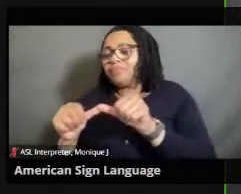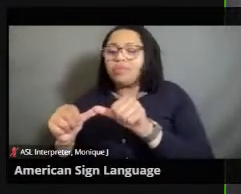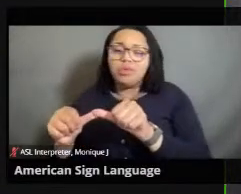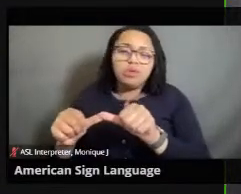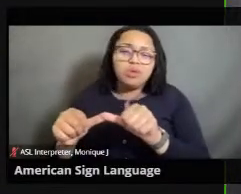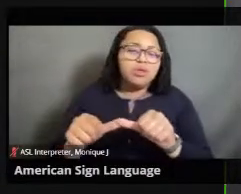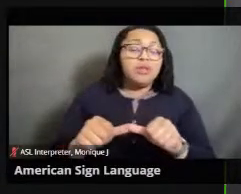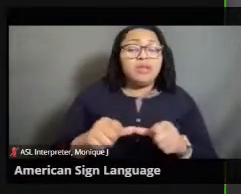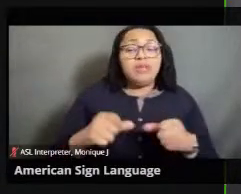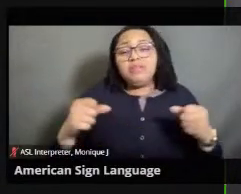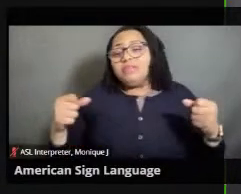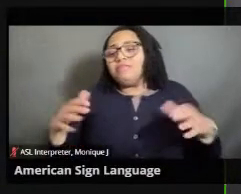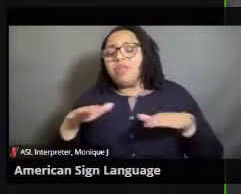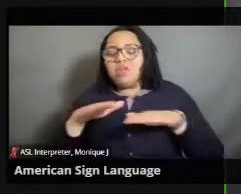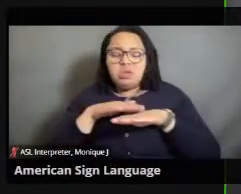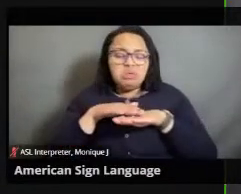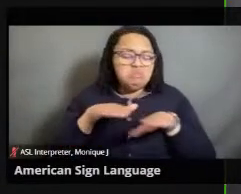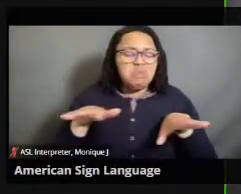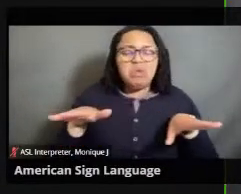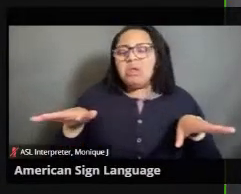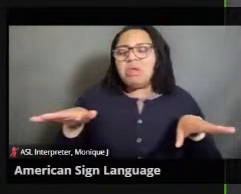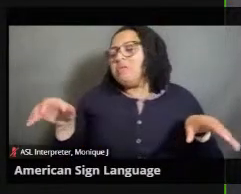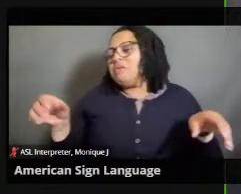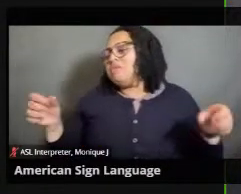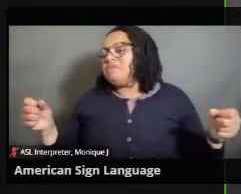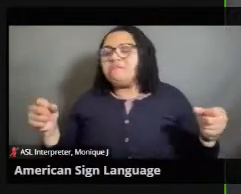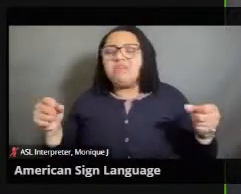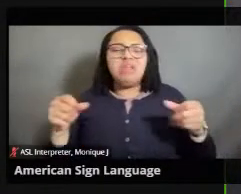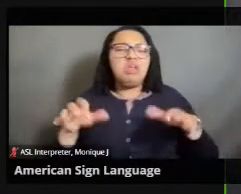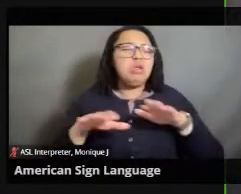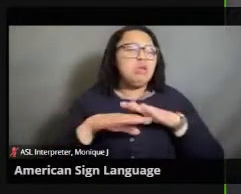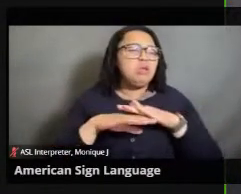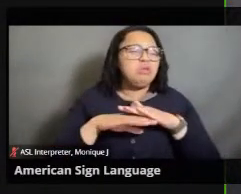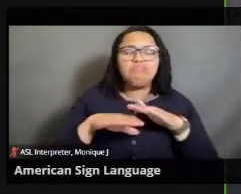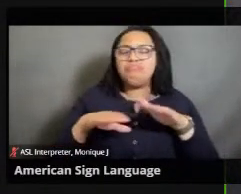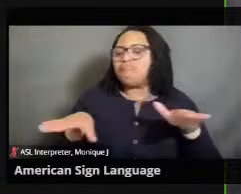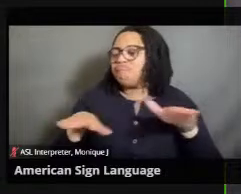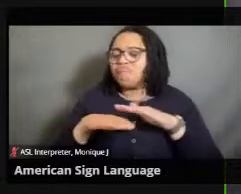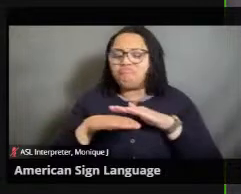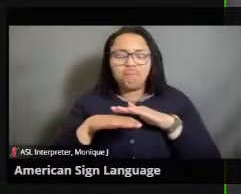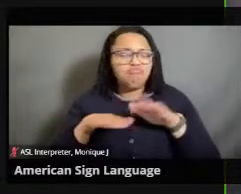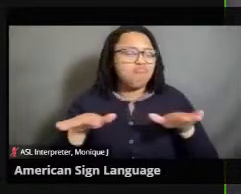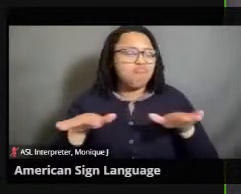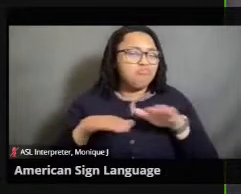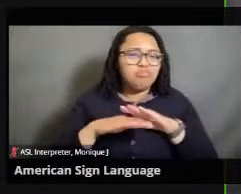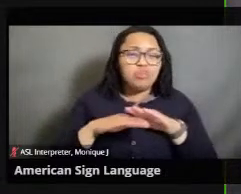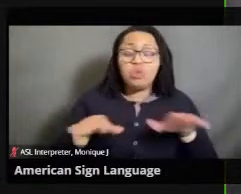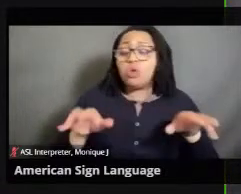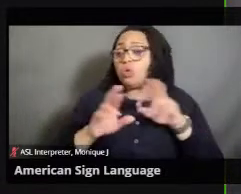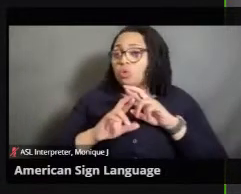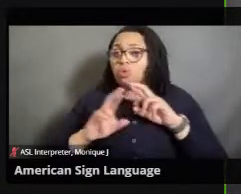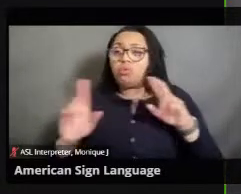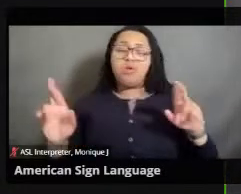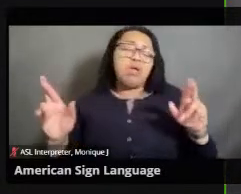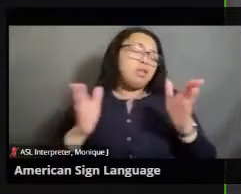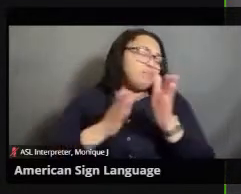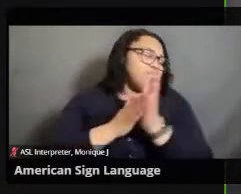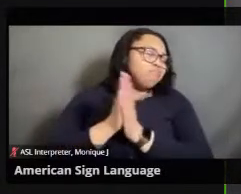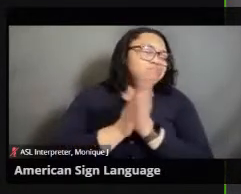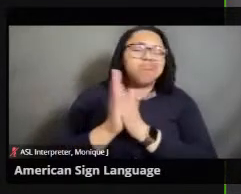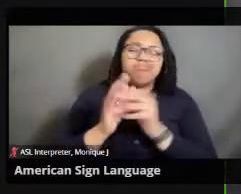Fearless, fearless, fearless, fearless. And we're ready to carry